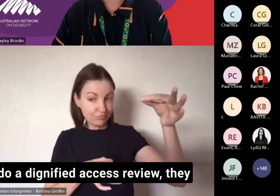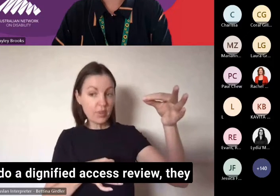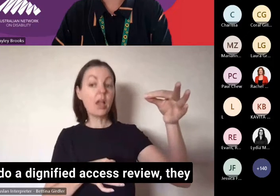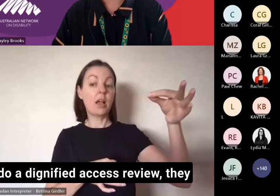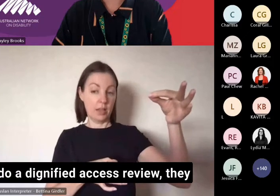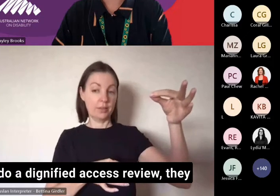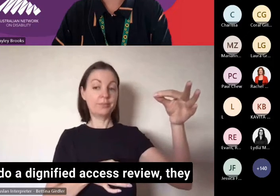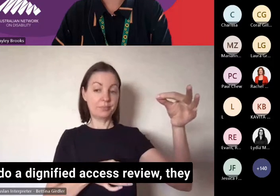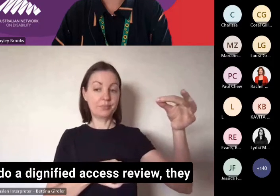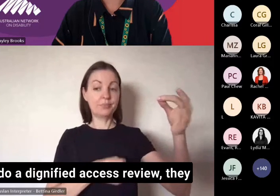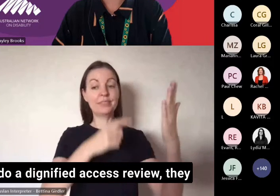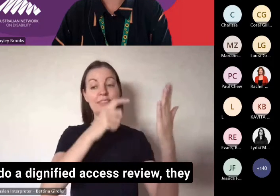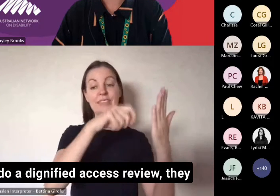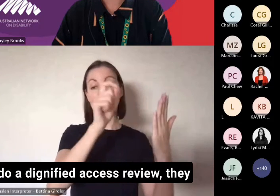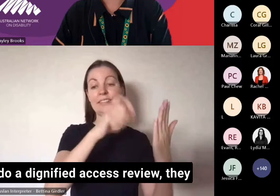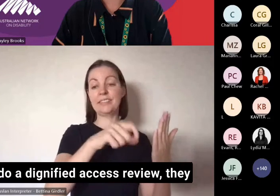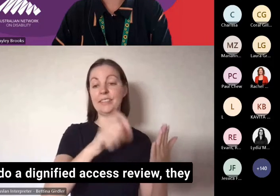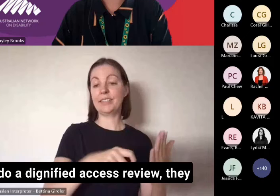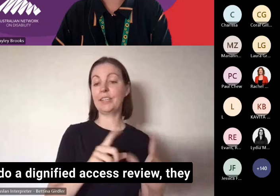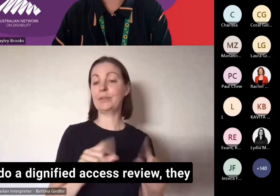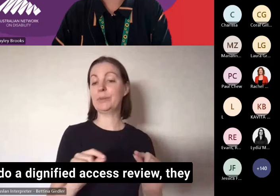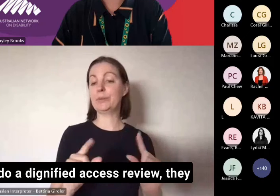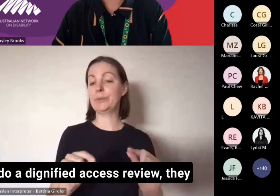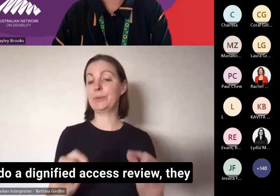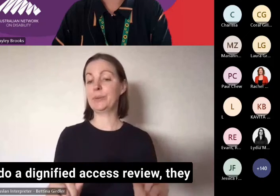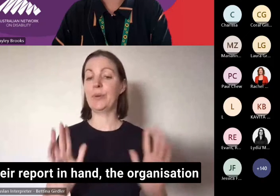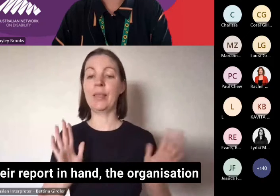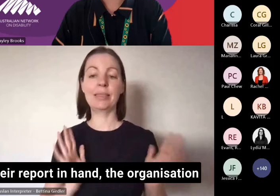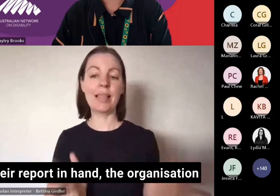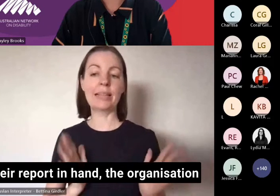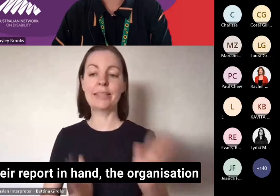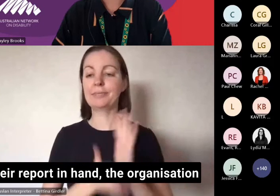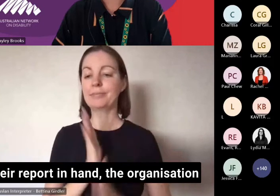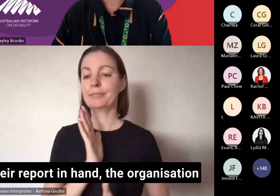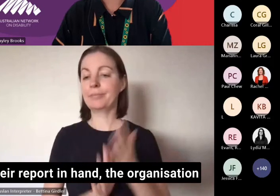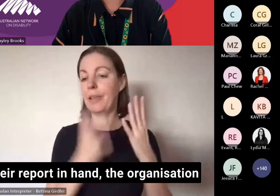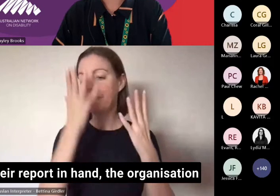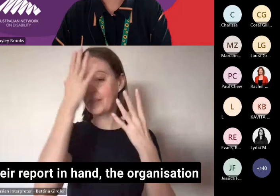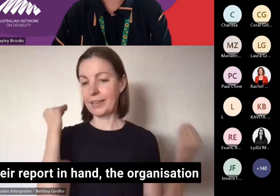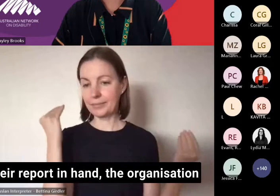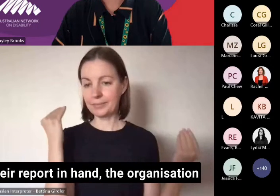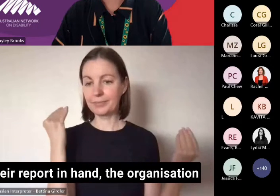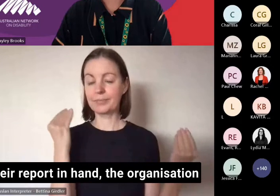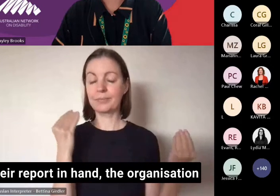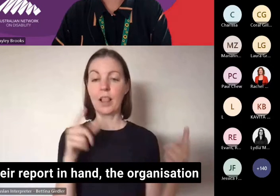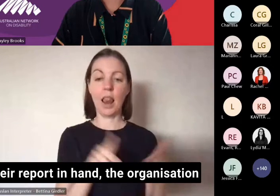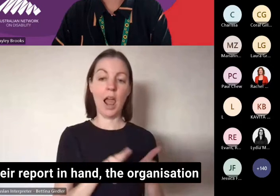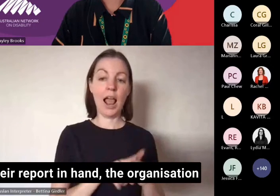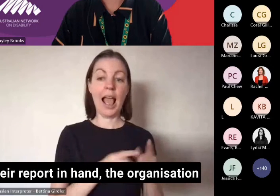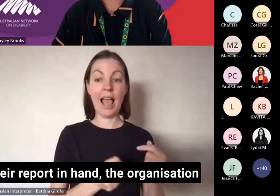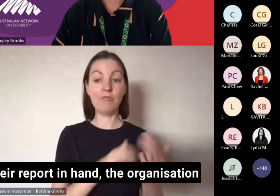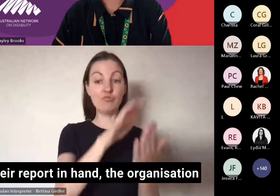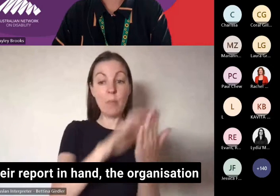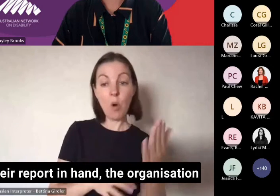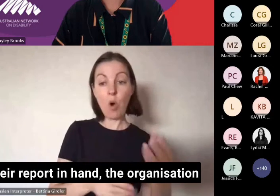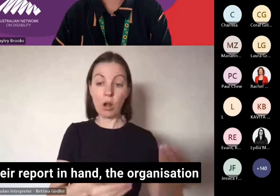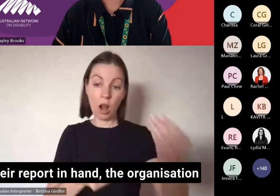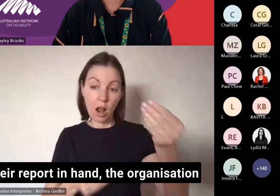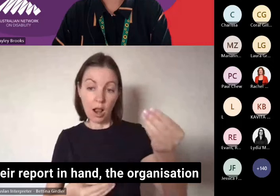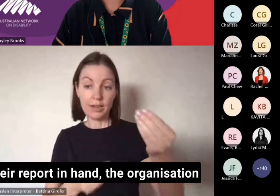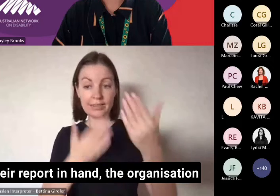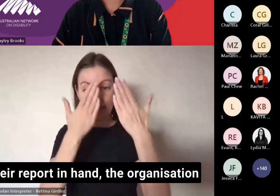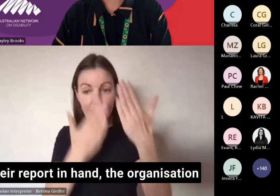user experience review, they do a dignified access review, they understand, they've got their report in hand.